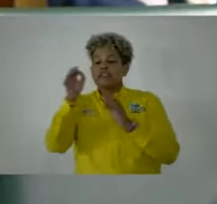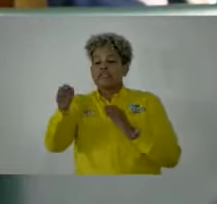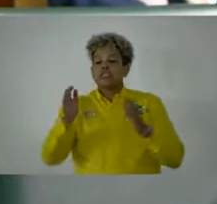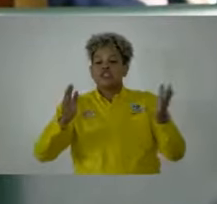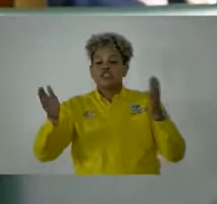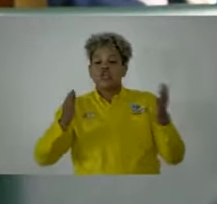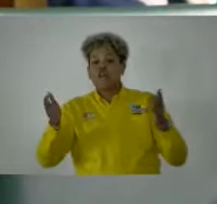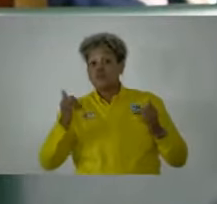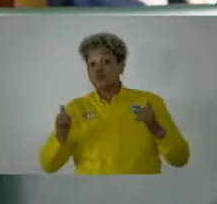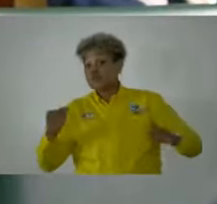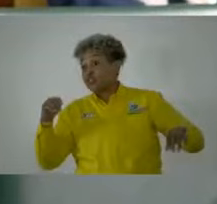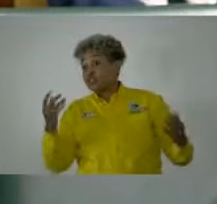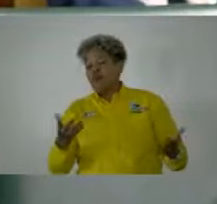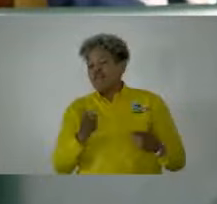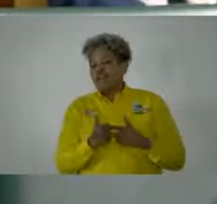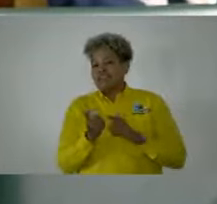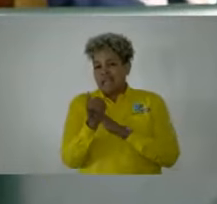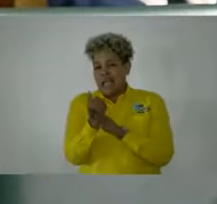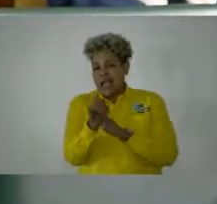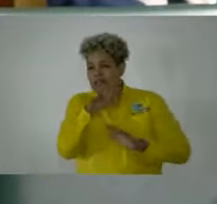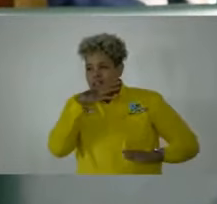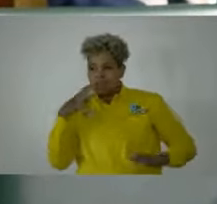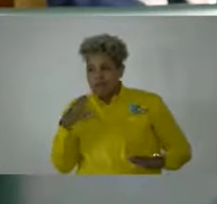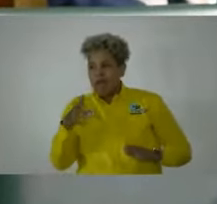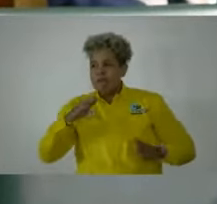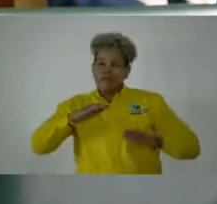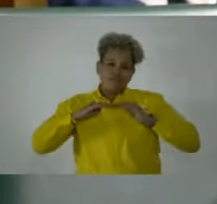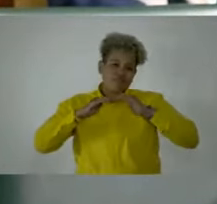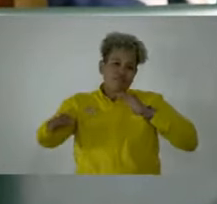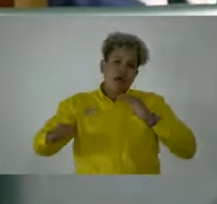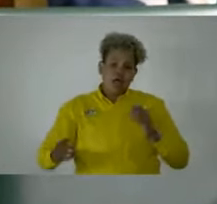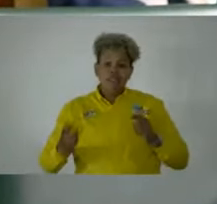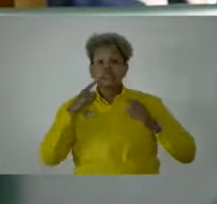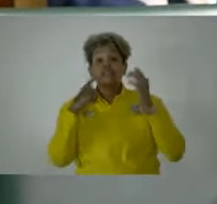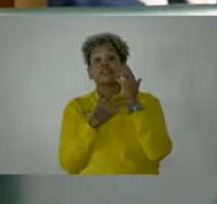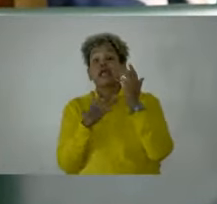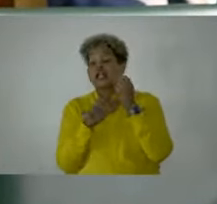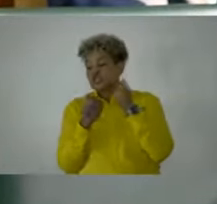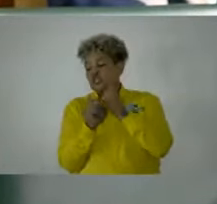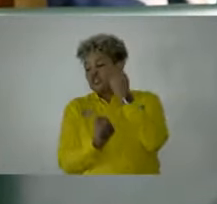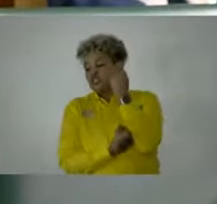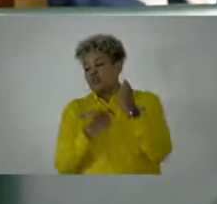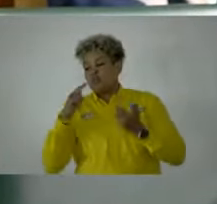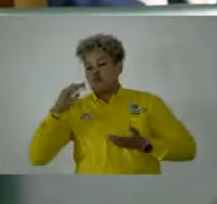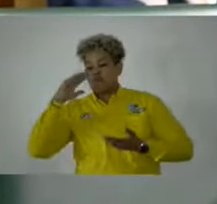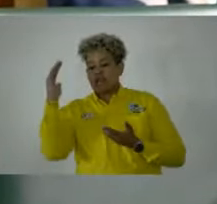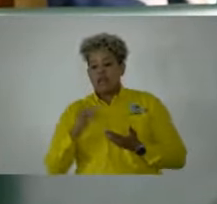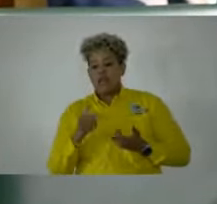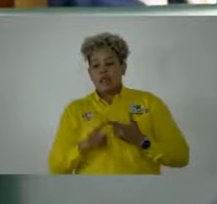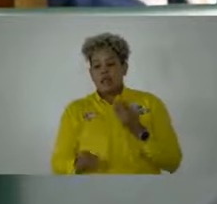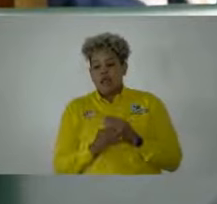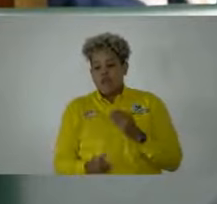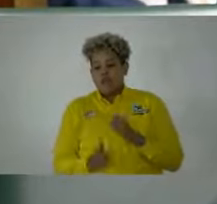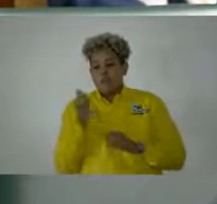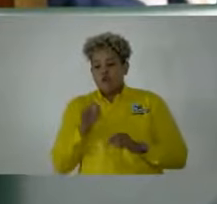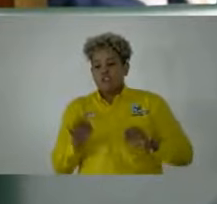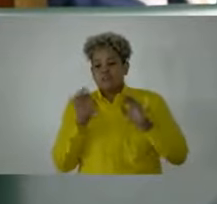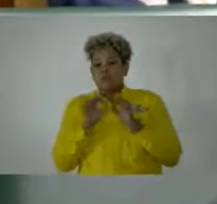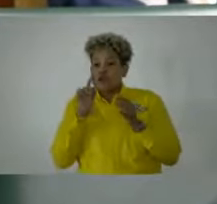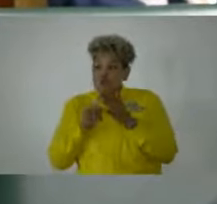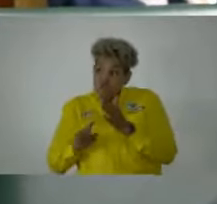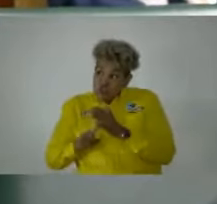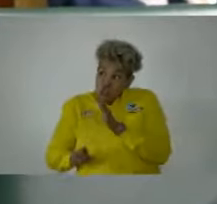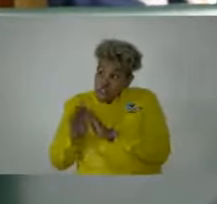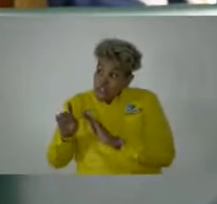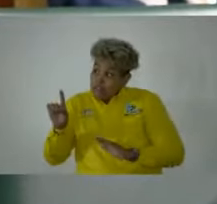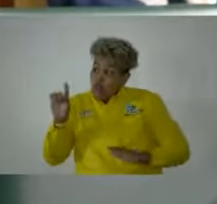services, which provide guidance to farmers, is flat. Technical support is being decreased. And most importantly, research and